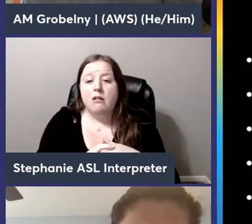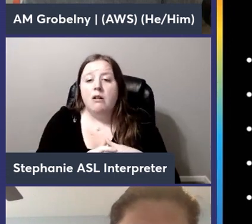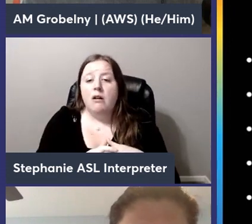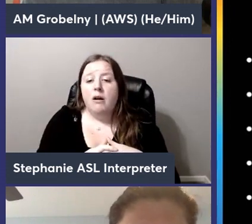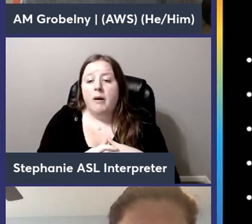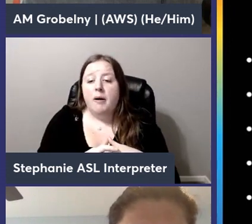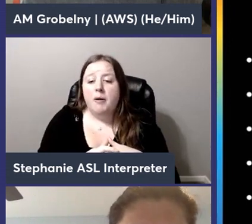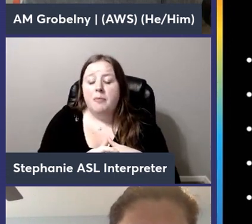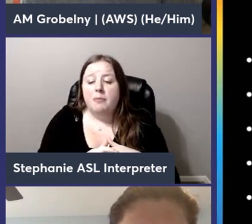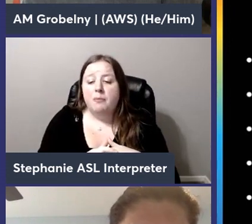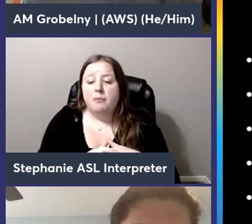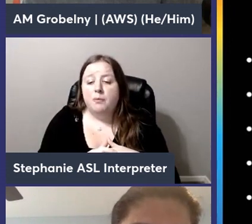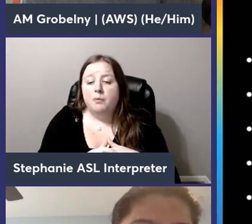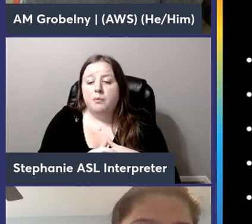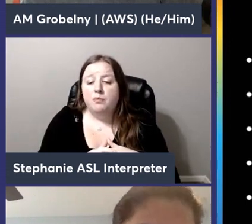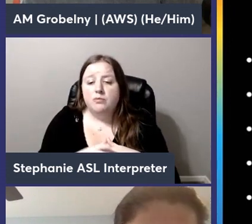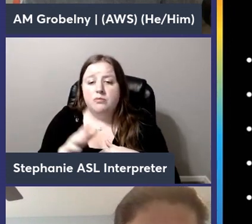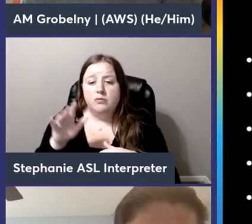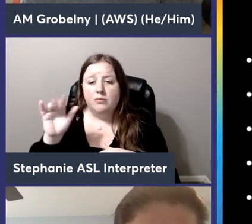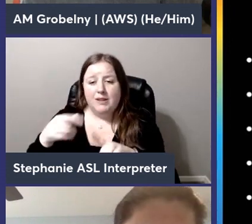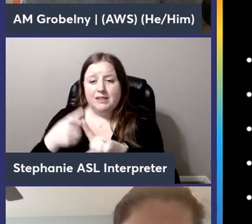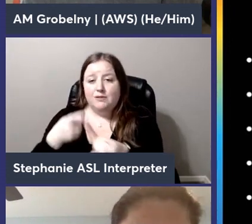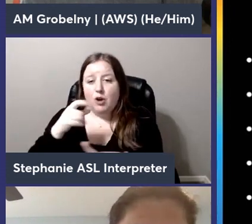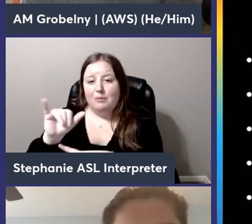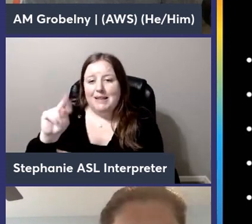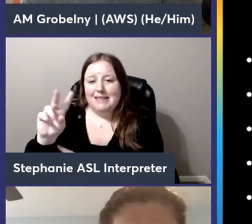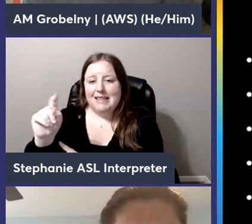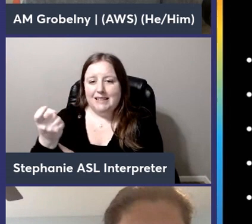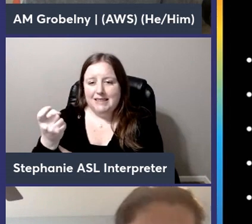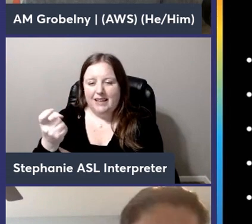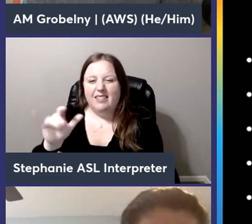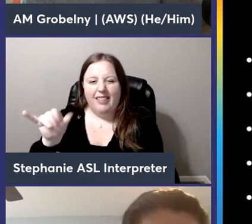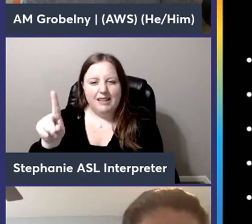that you basically comes out of indexing the data.